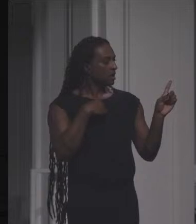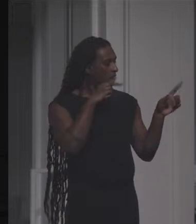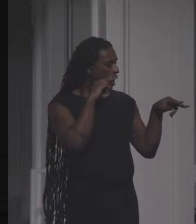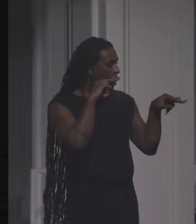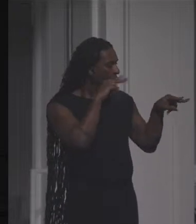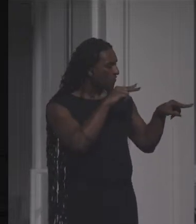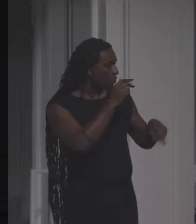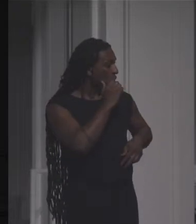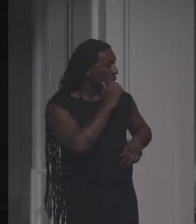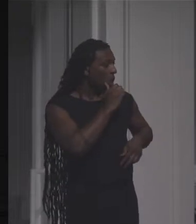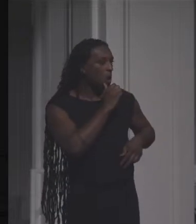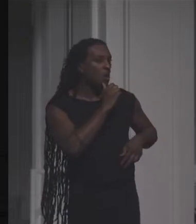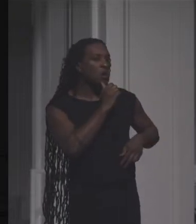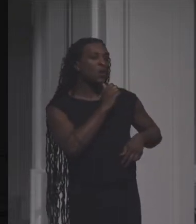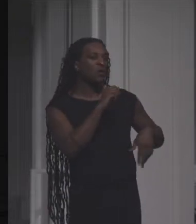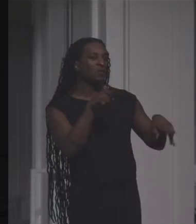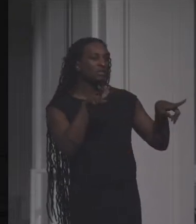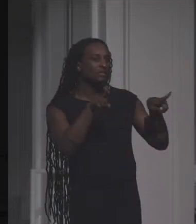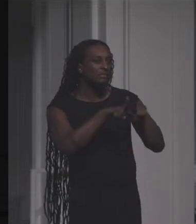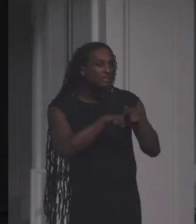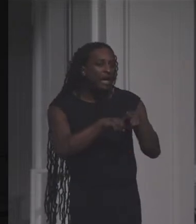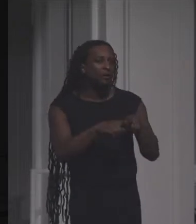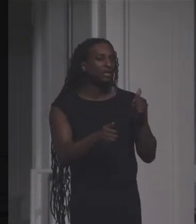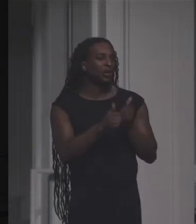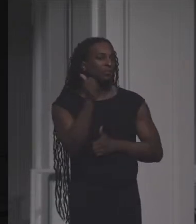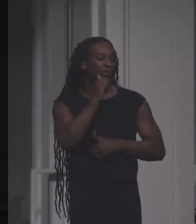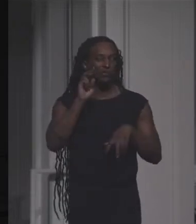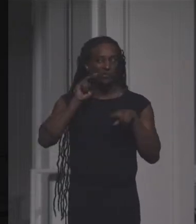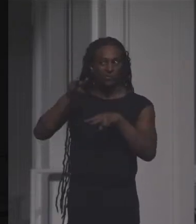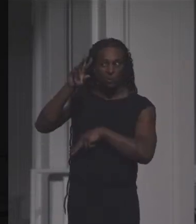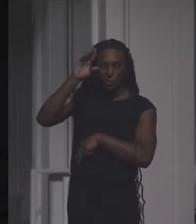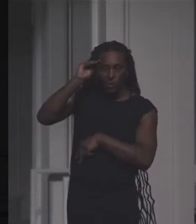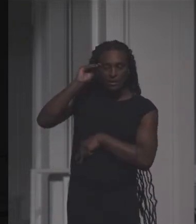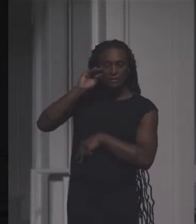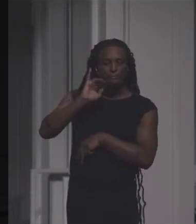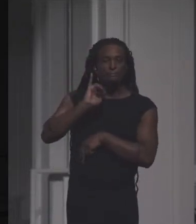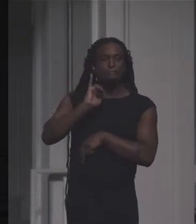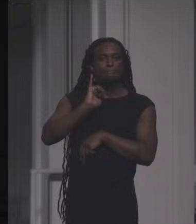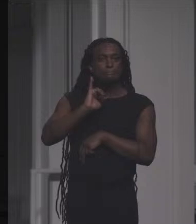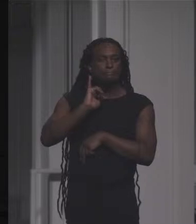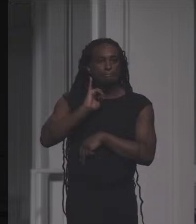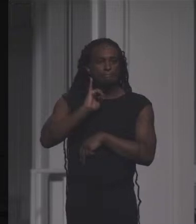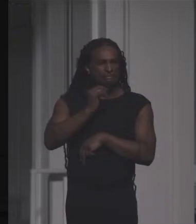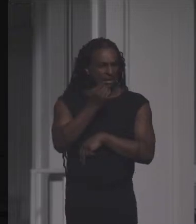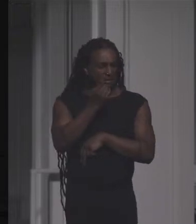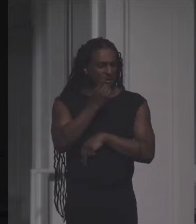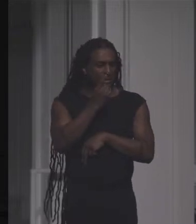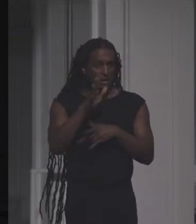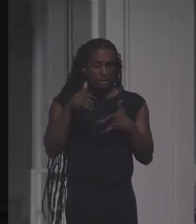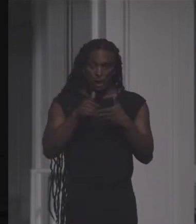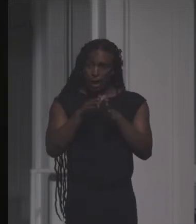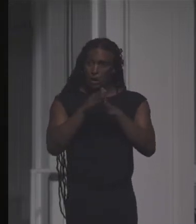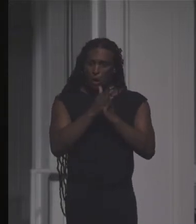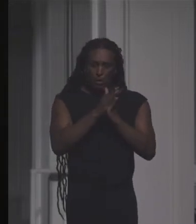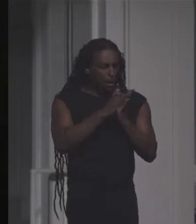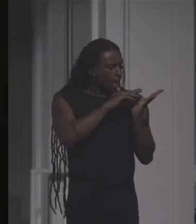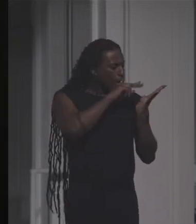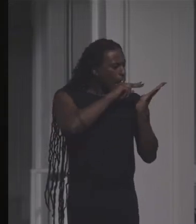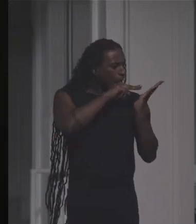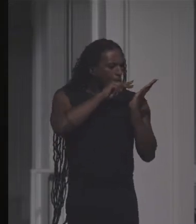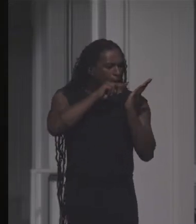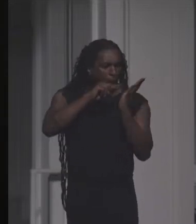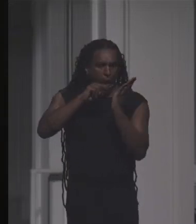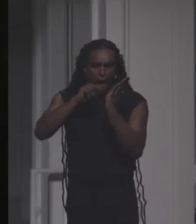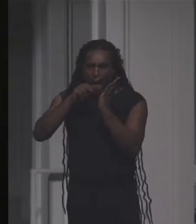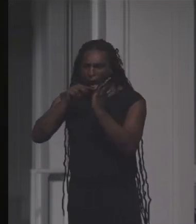most girls felt about boys. But in all those thousands of books I had read, there wasn't